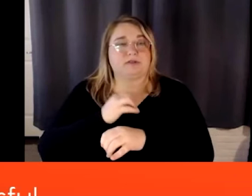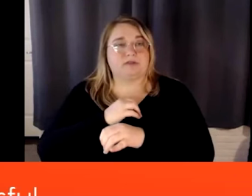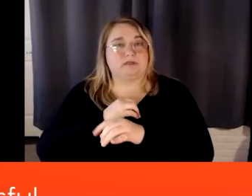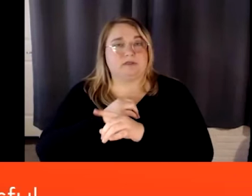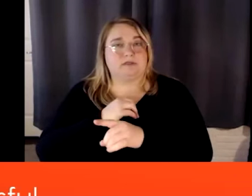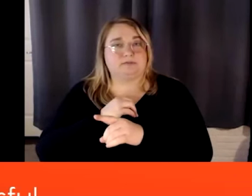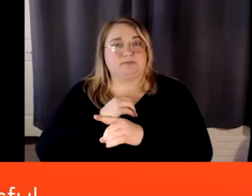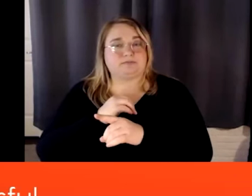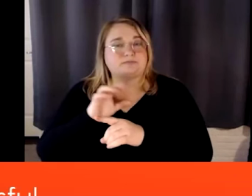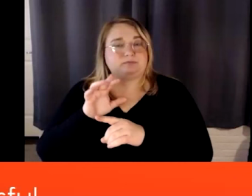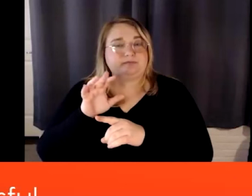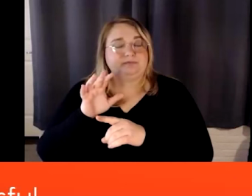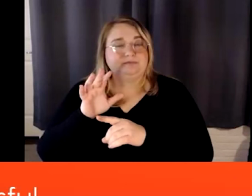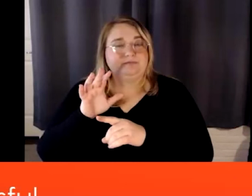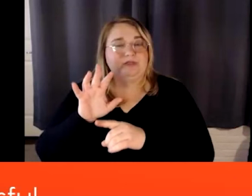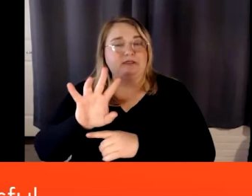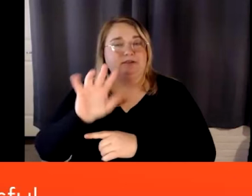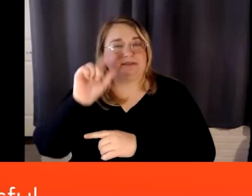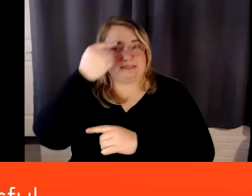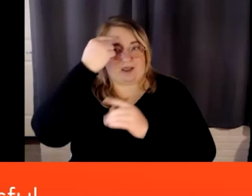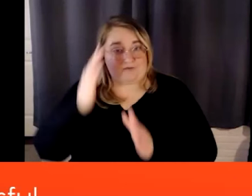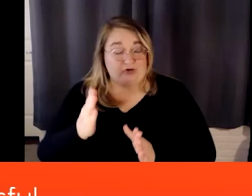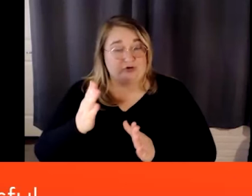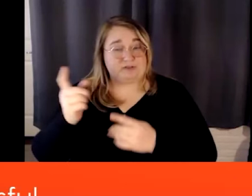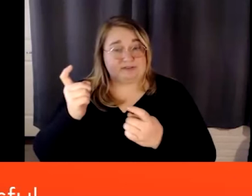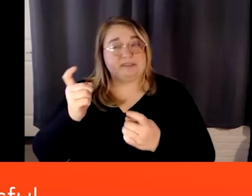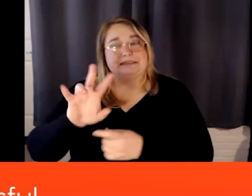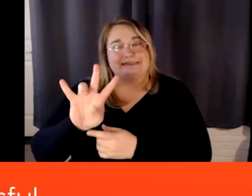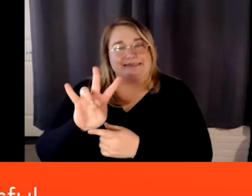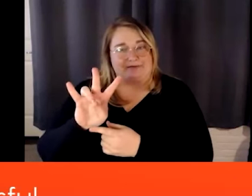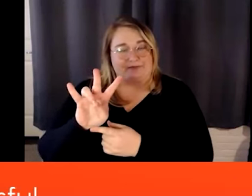were 7 governors who actually started WGU.